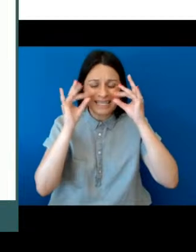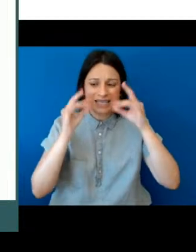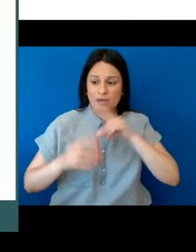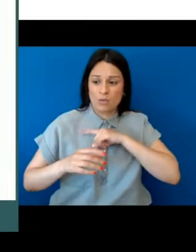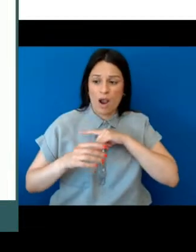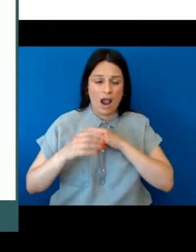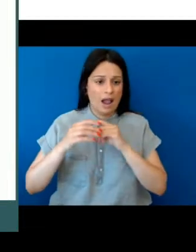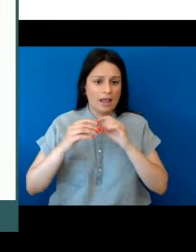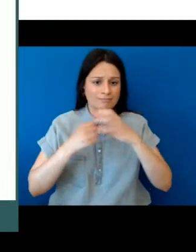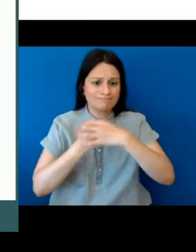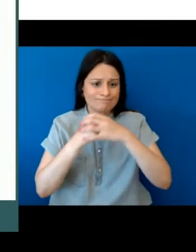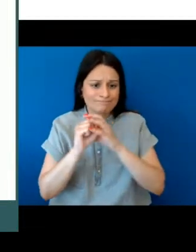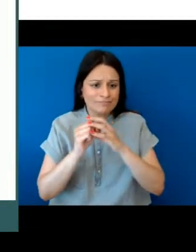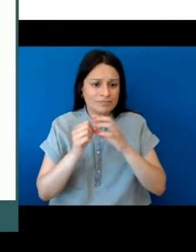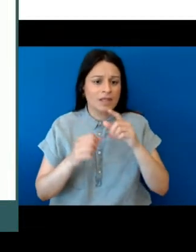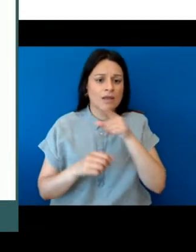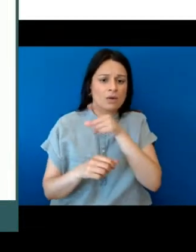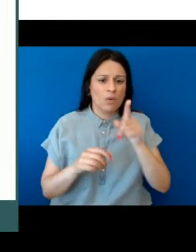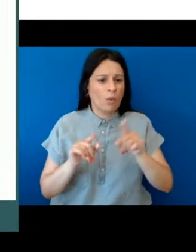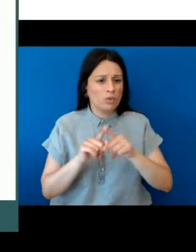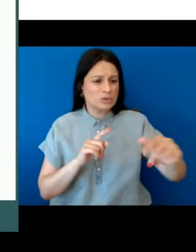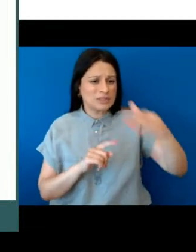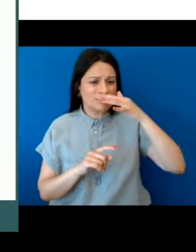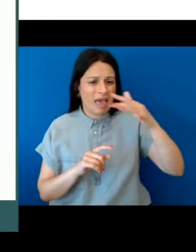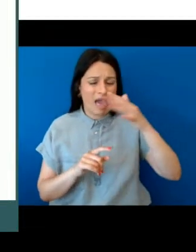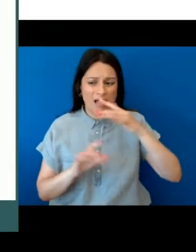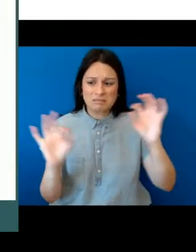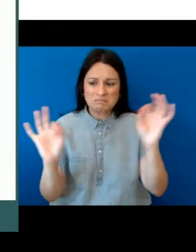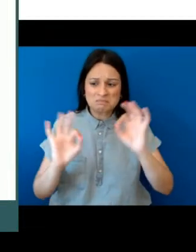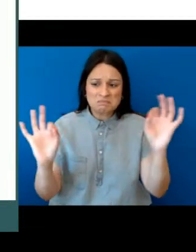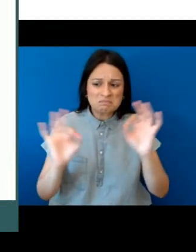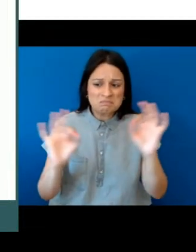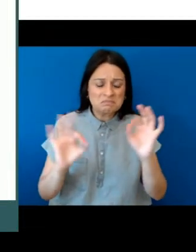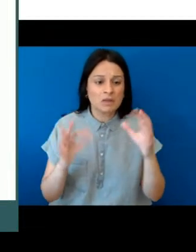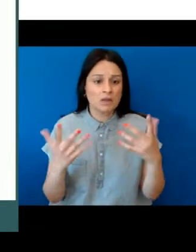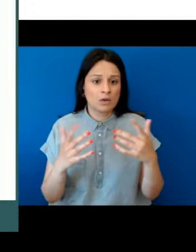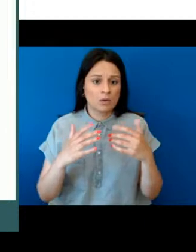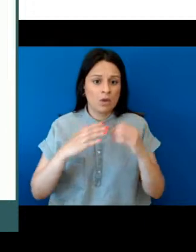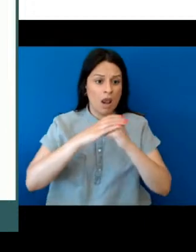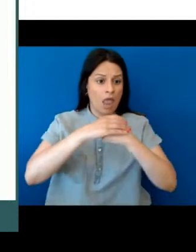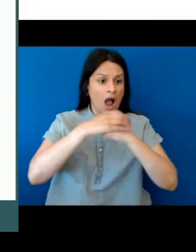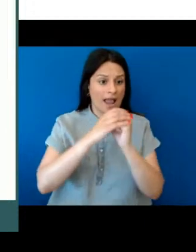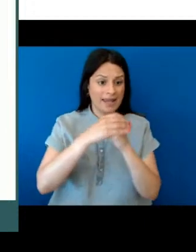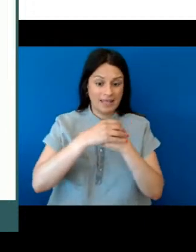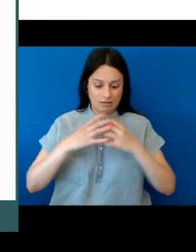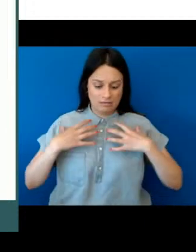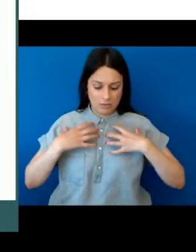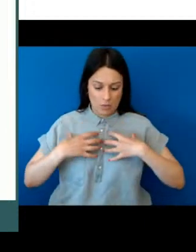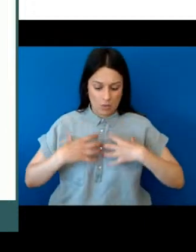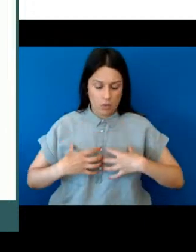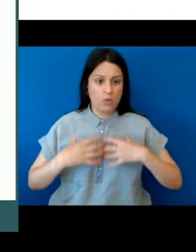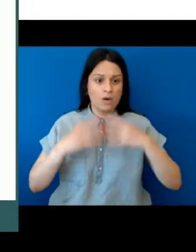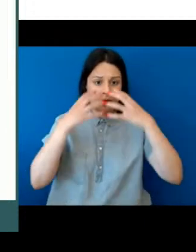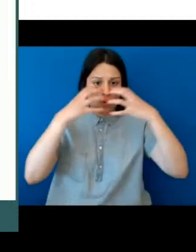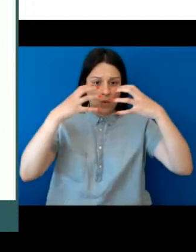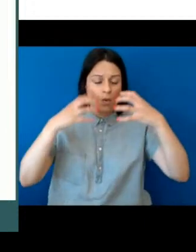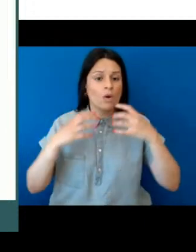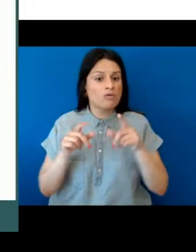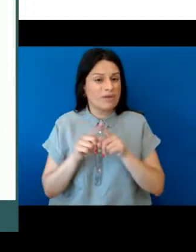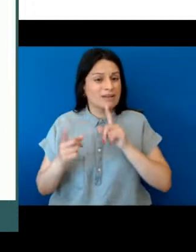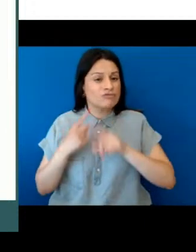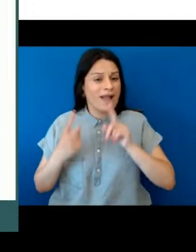have a poor sense of smell. And the lining, which is inflamed, overreacts to all sorts of